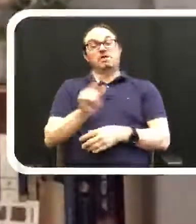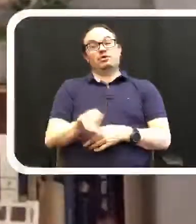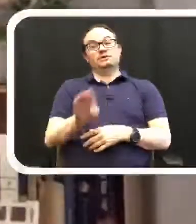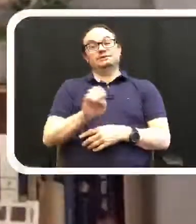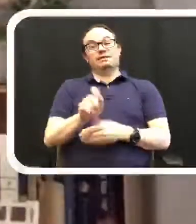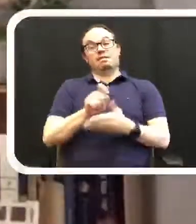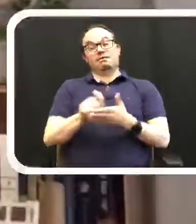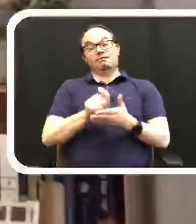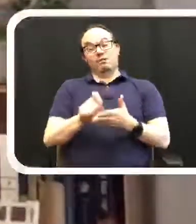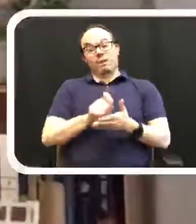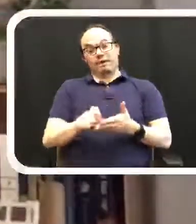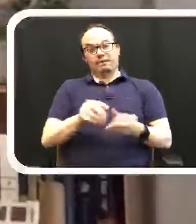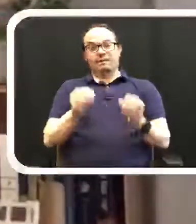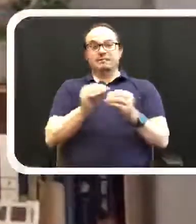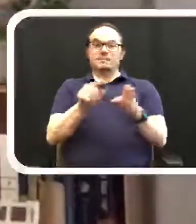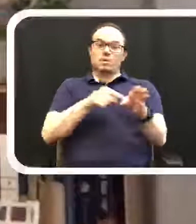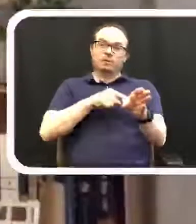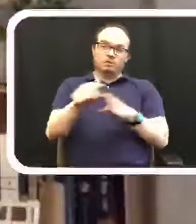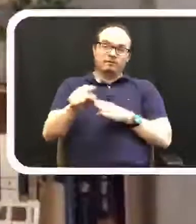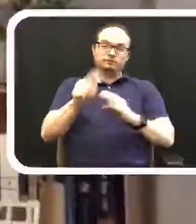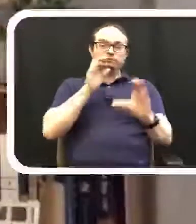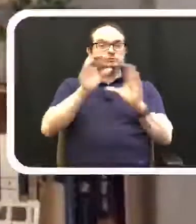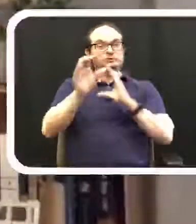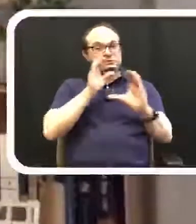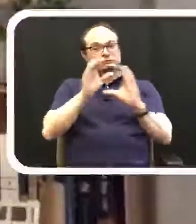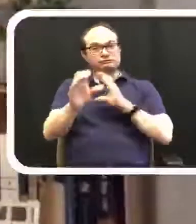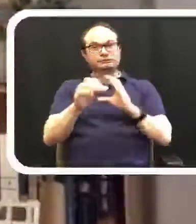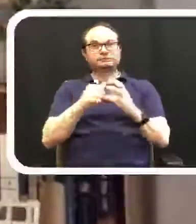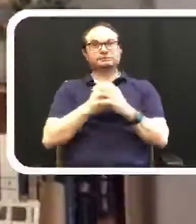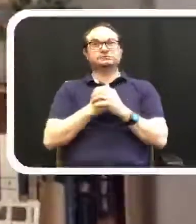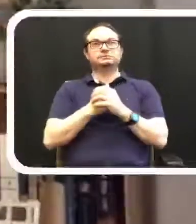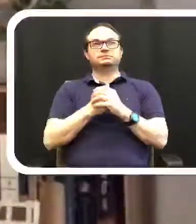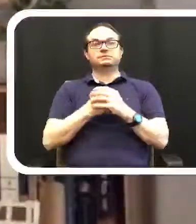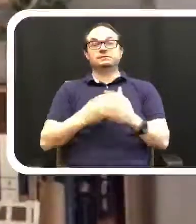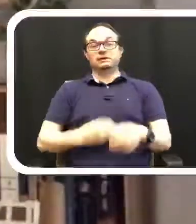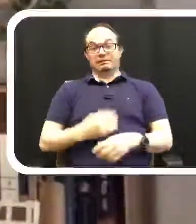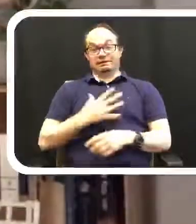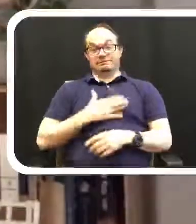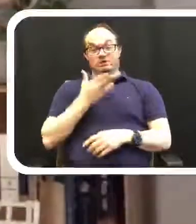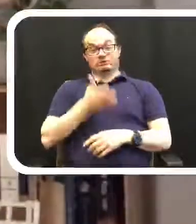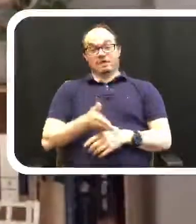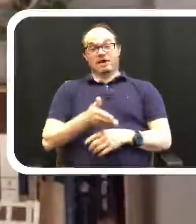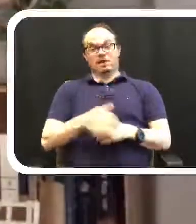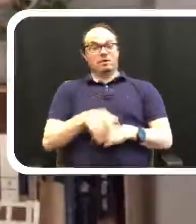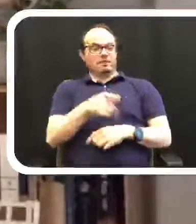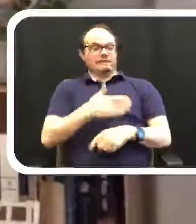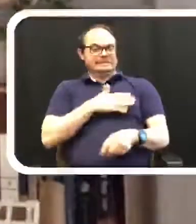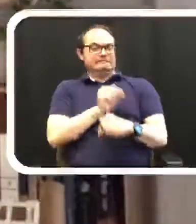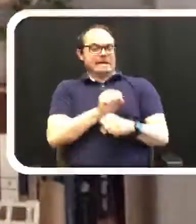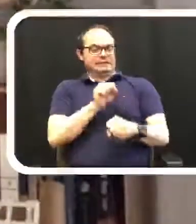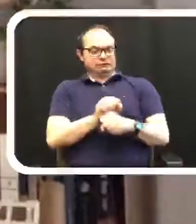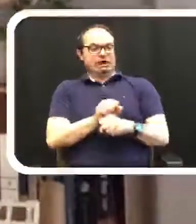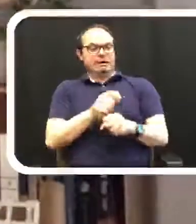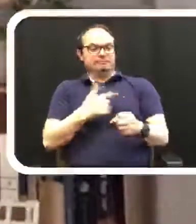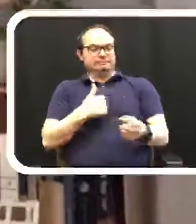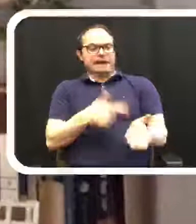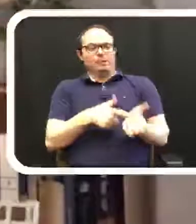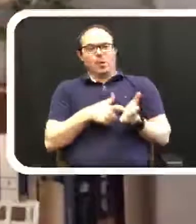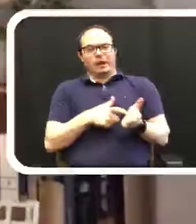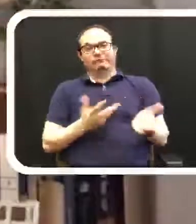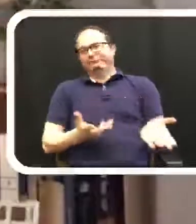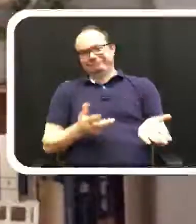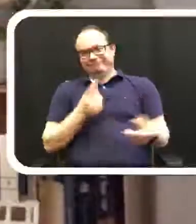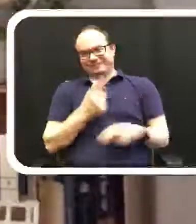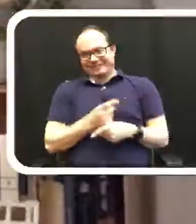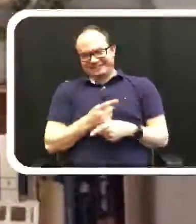it's more professional communication, the inspiration there is, oh, this is my job and I have to do this,